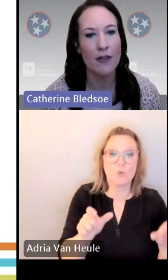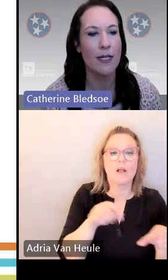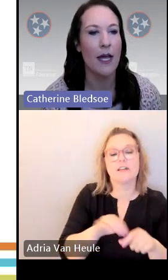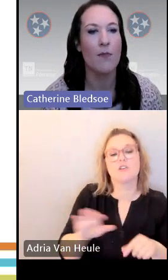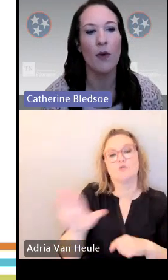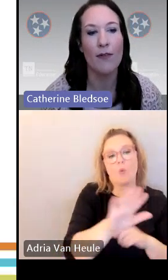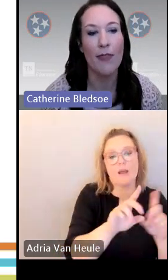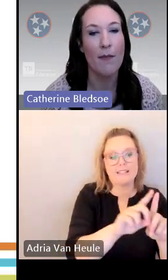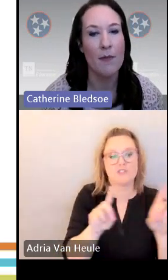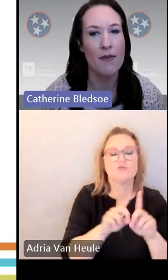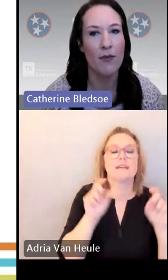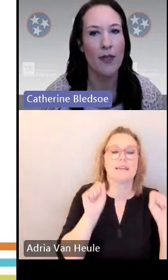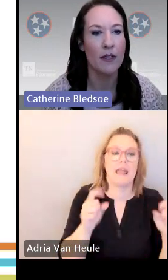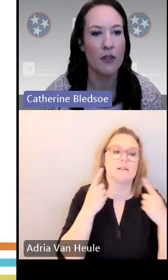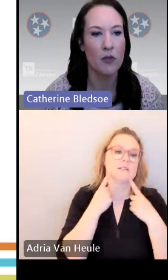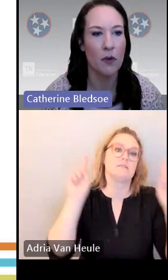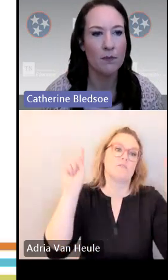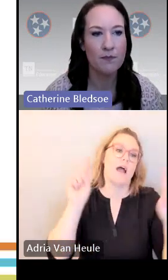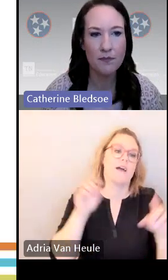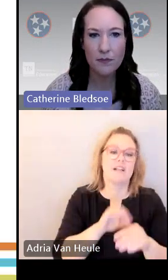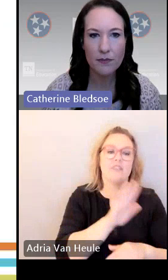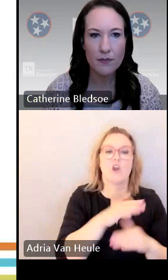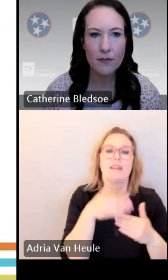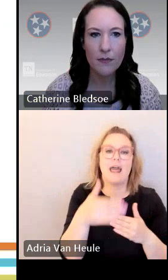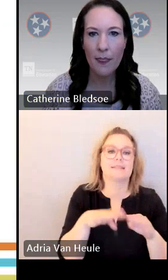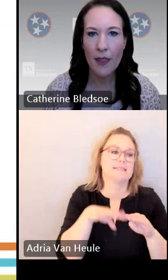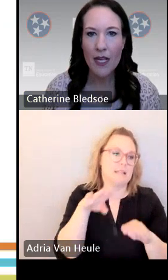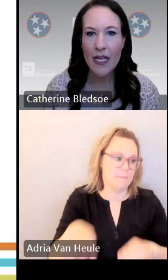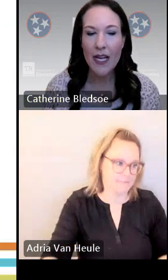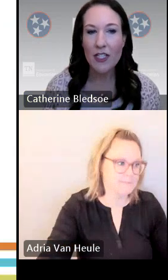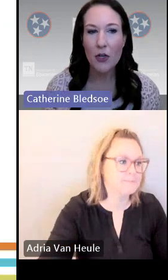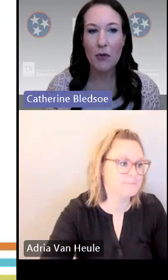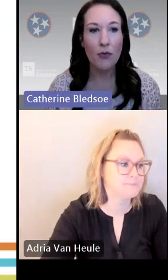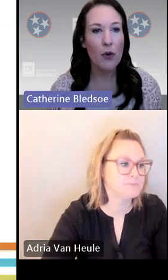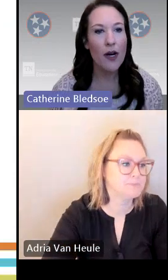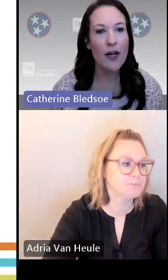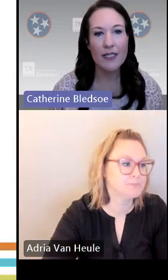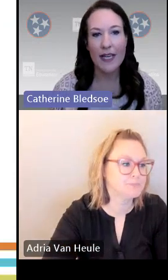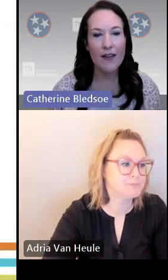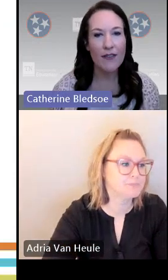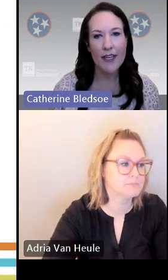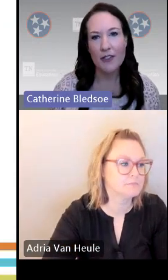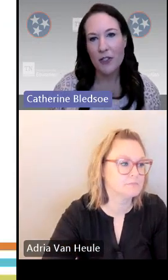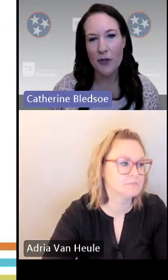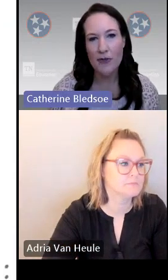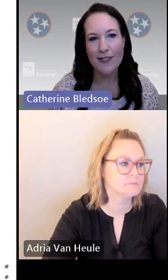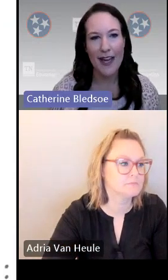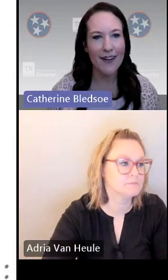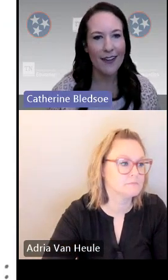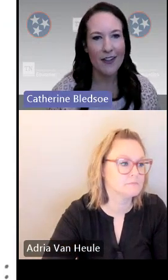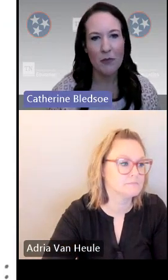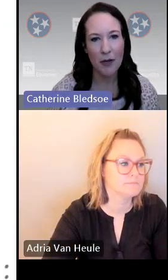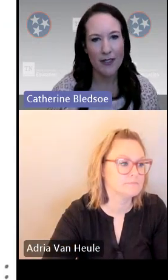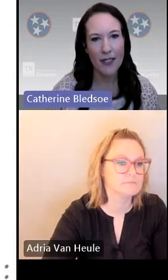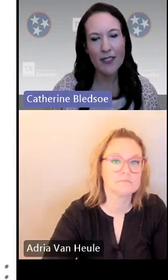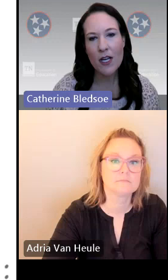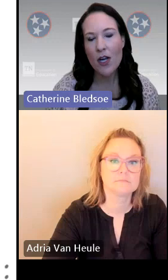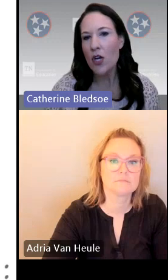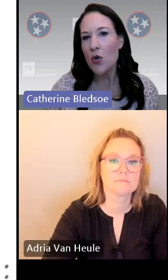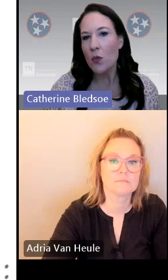in their next step, whatever that may be for that individual. And so before diving into the data